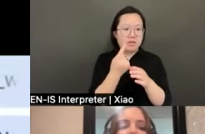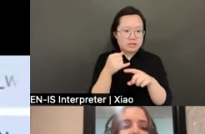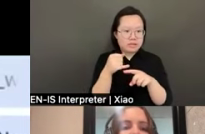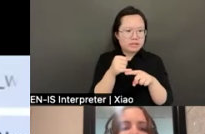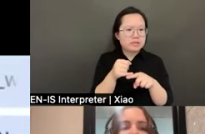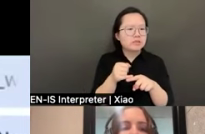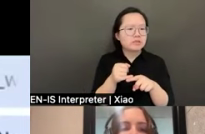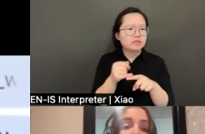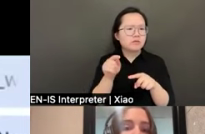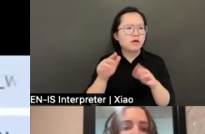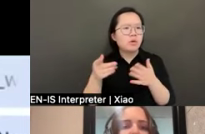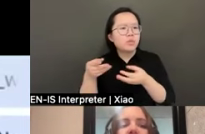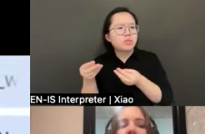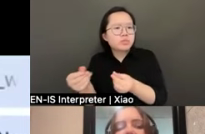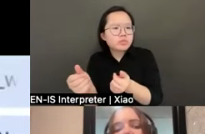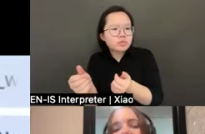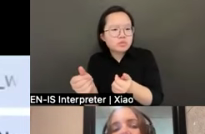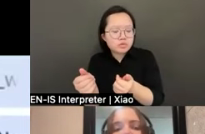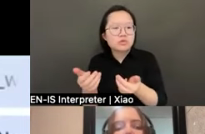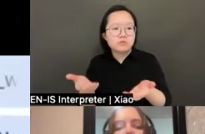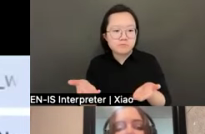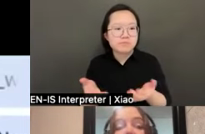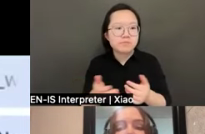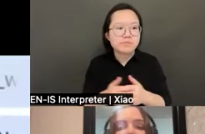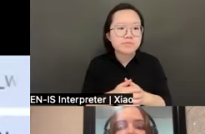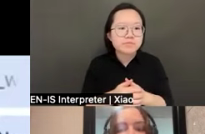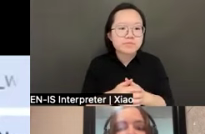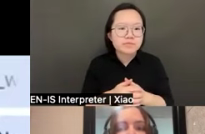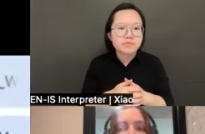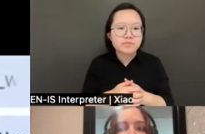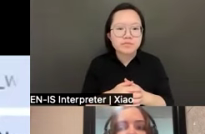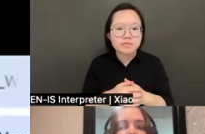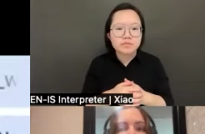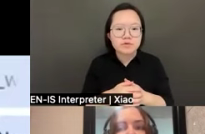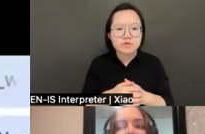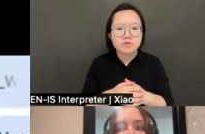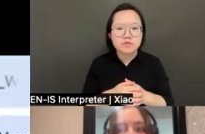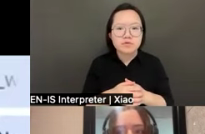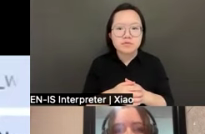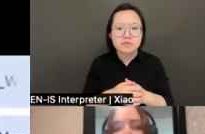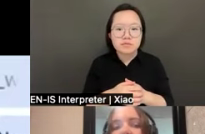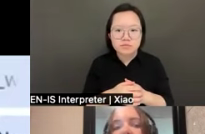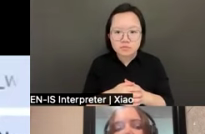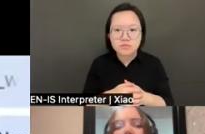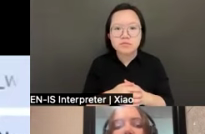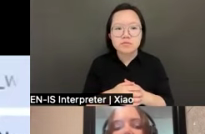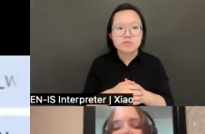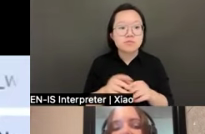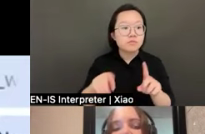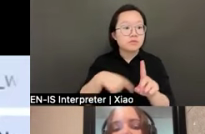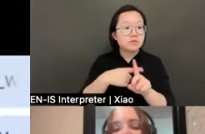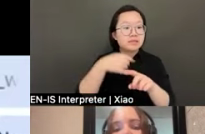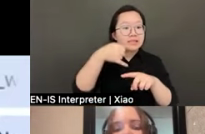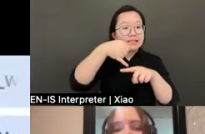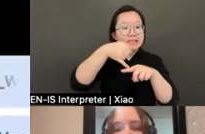here with more information. And here you can also really indicate risks that are internal and external. You don't only